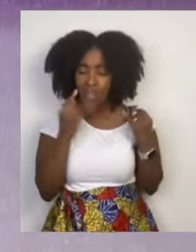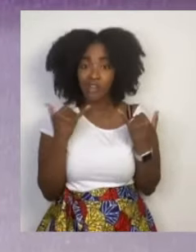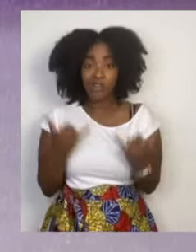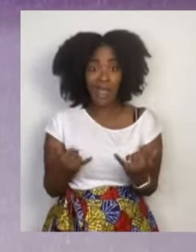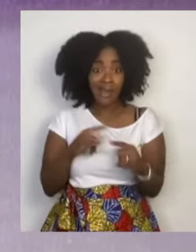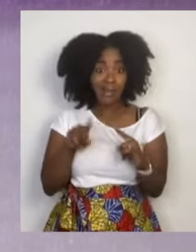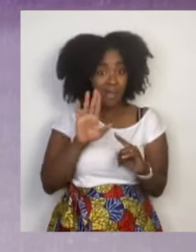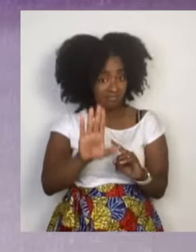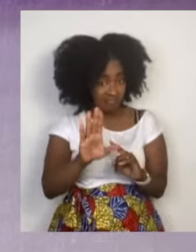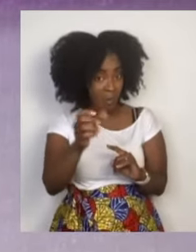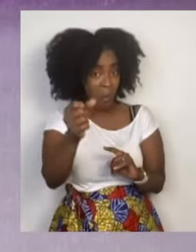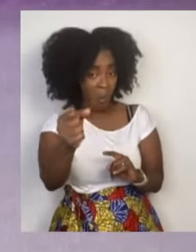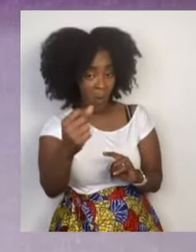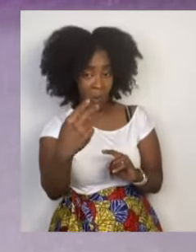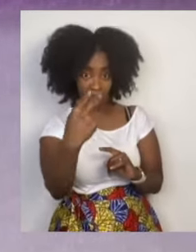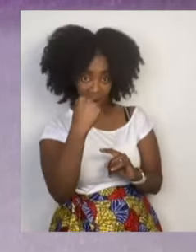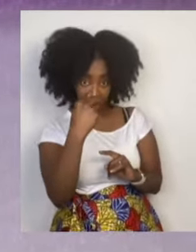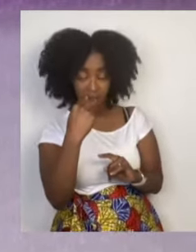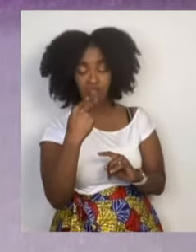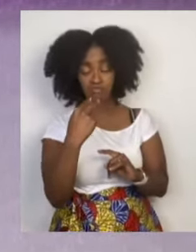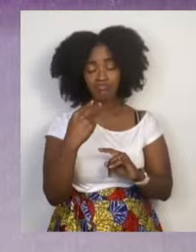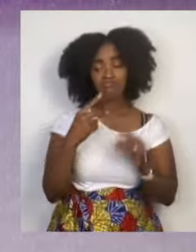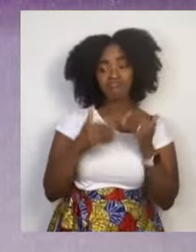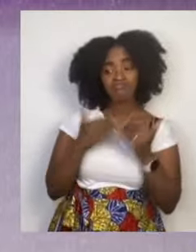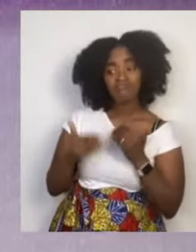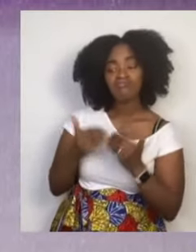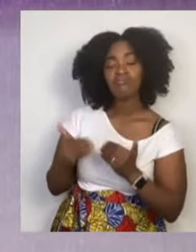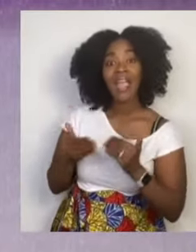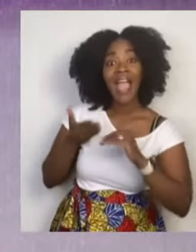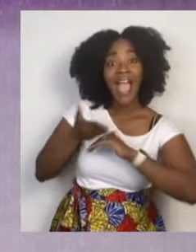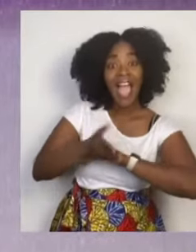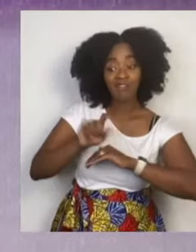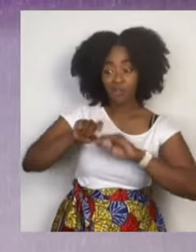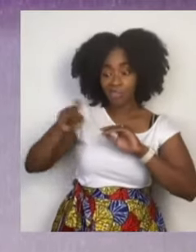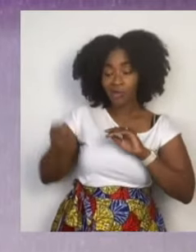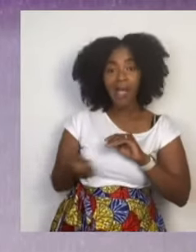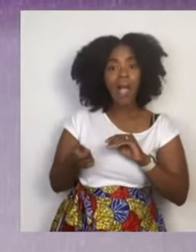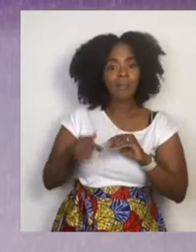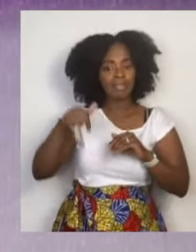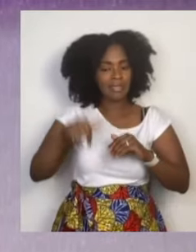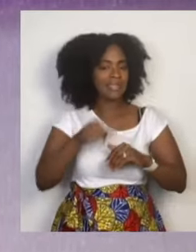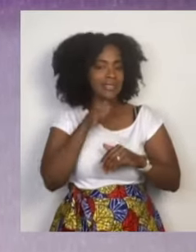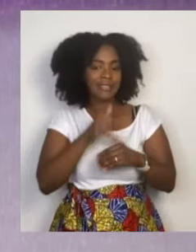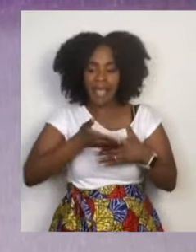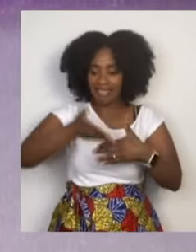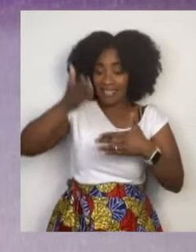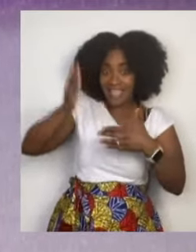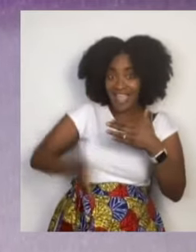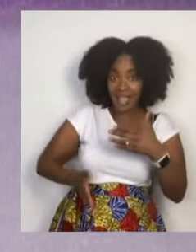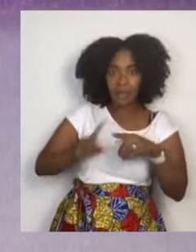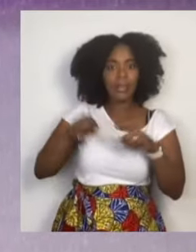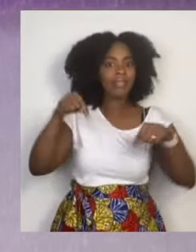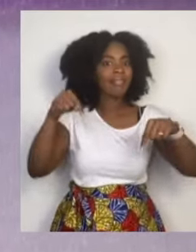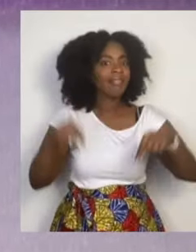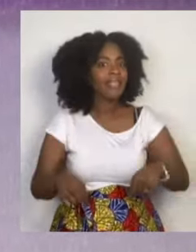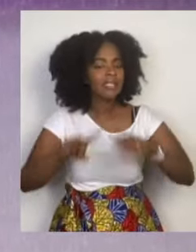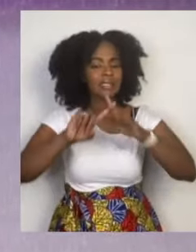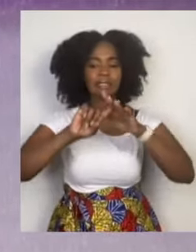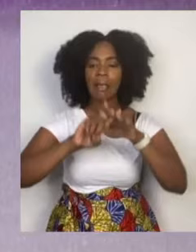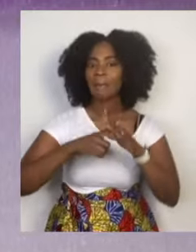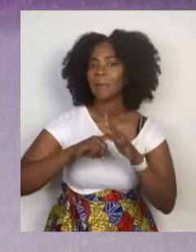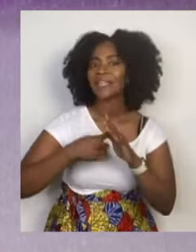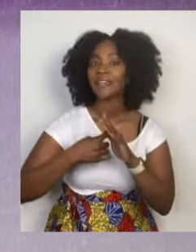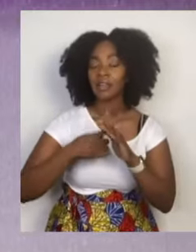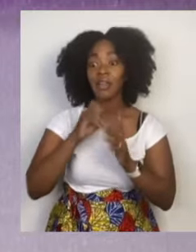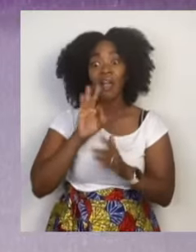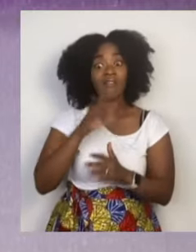on the other side of the comma. This is not the end, but this is the beginning of the best